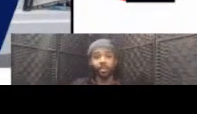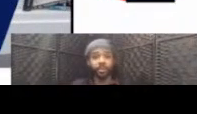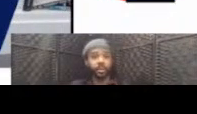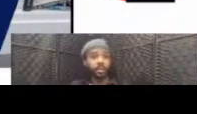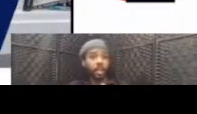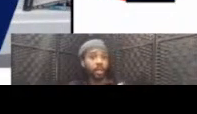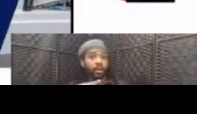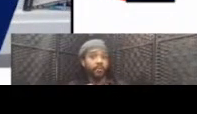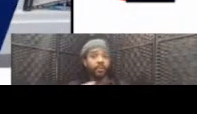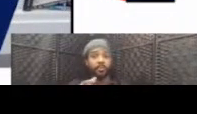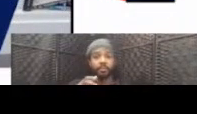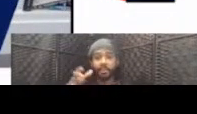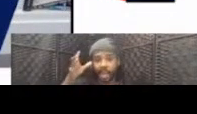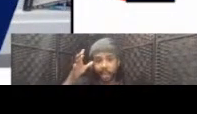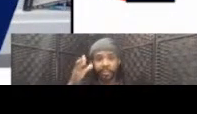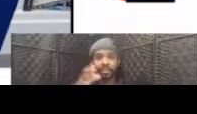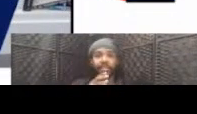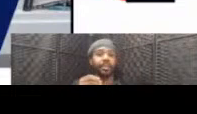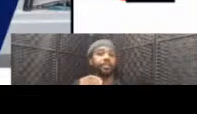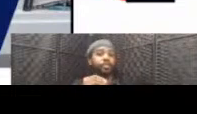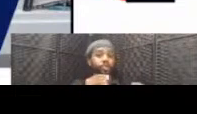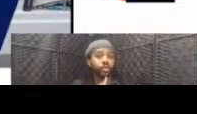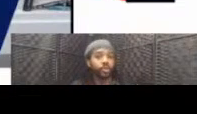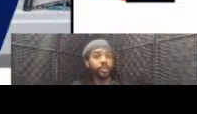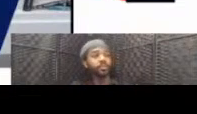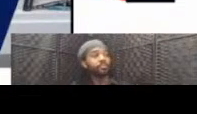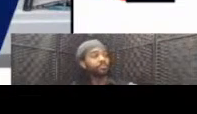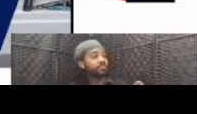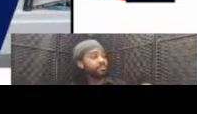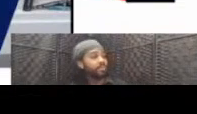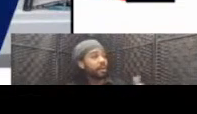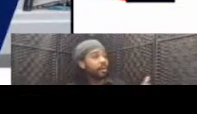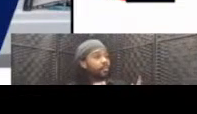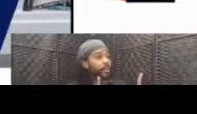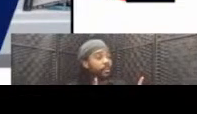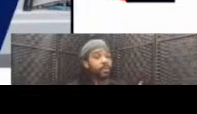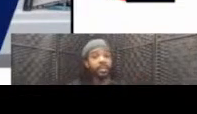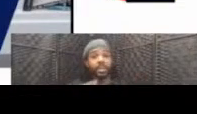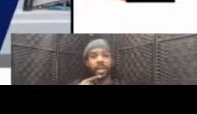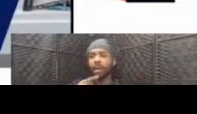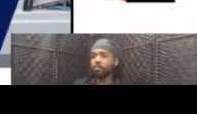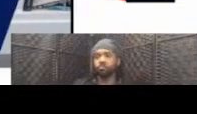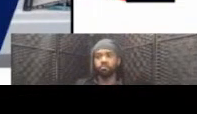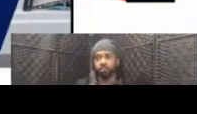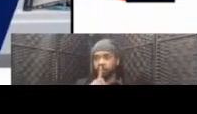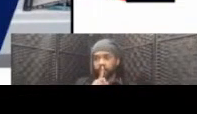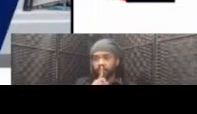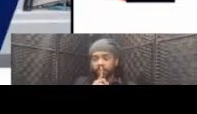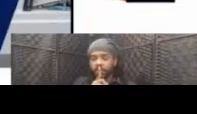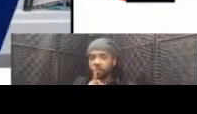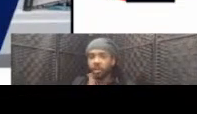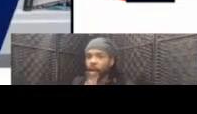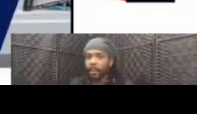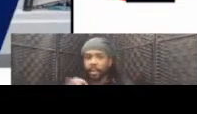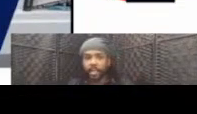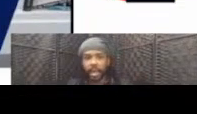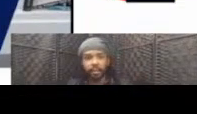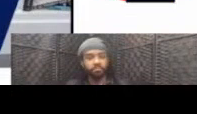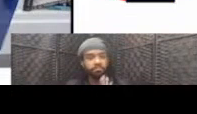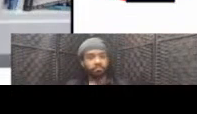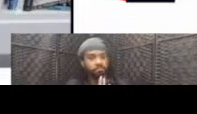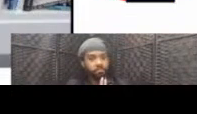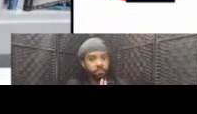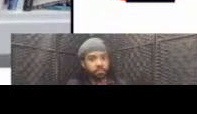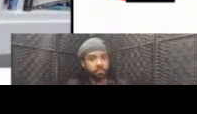from parents and teachers and other caregivers is that you don't talk about that. And so they learn to